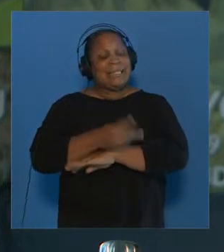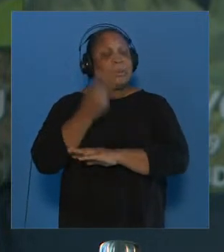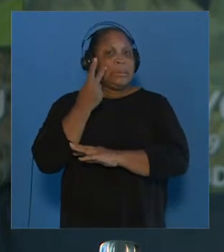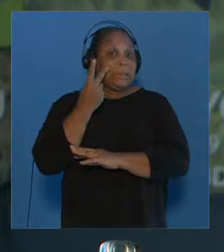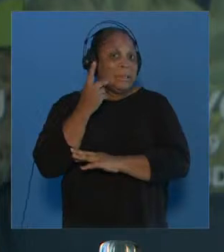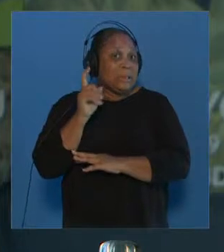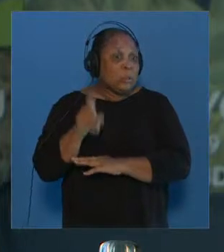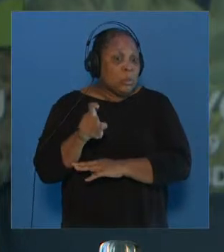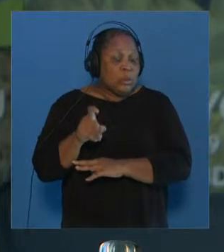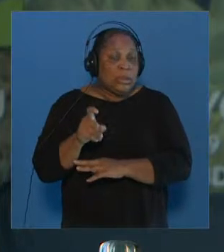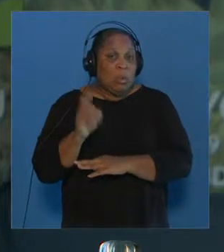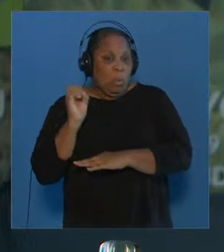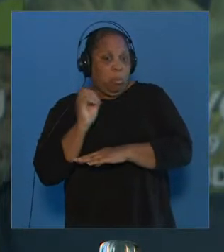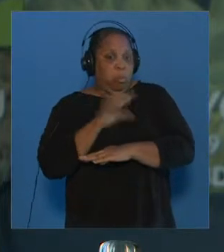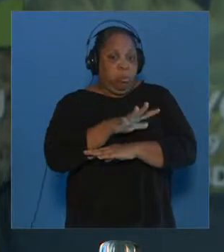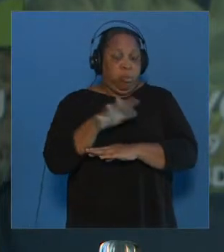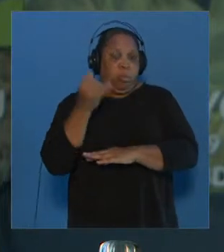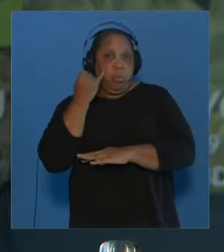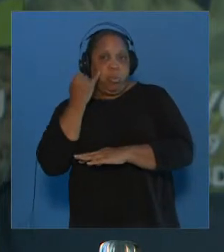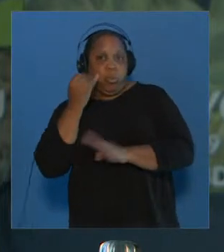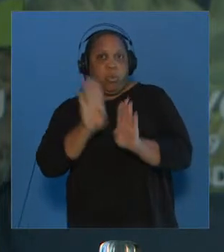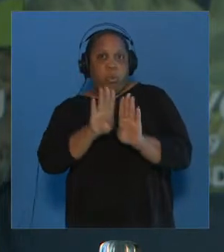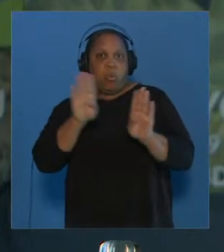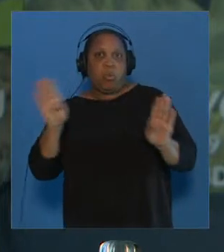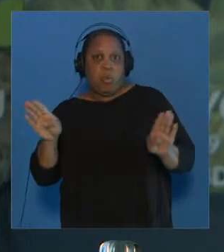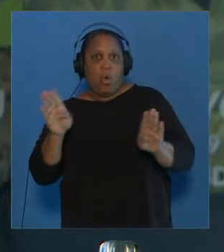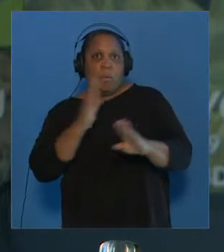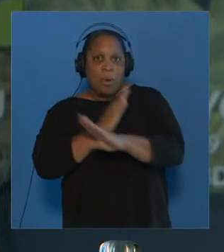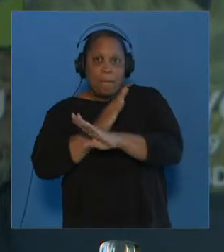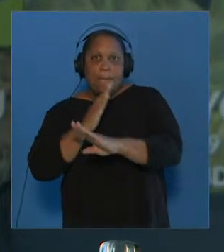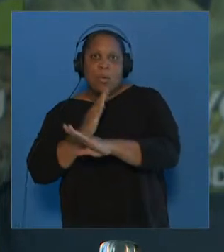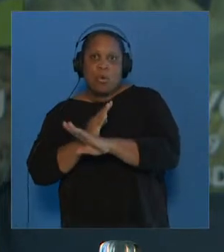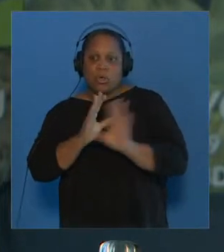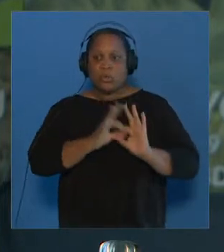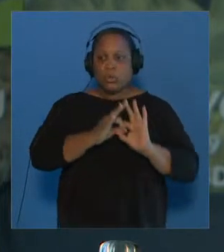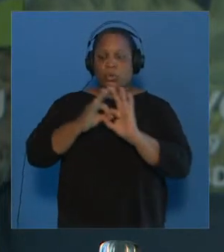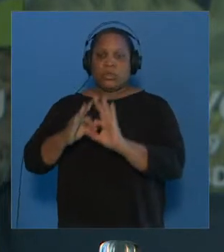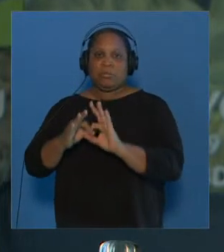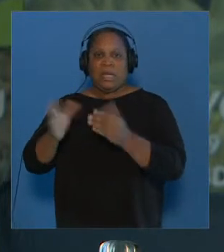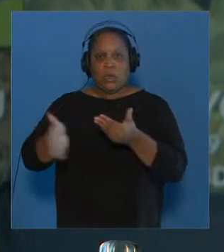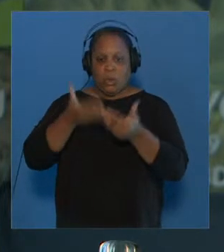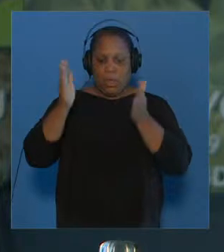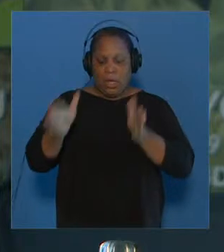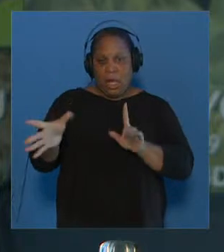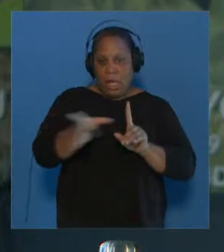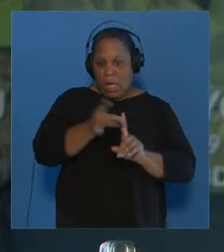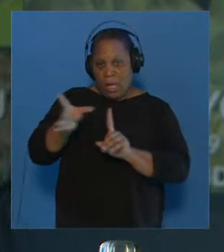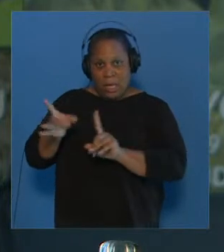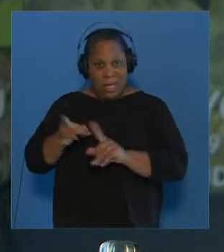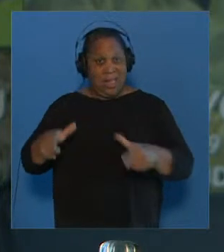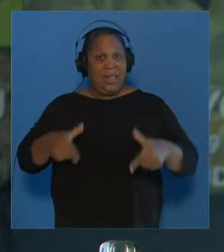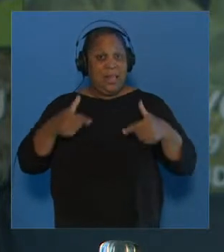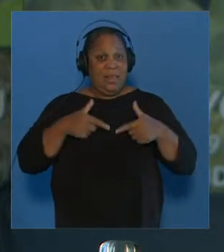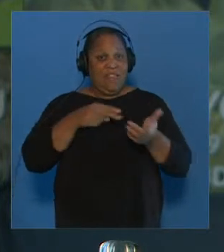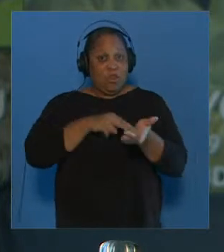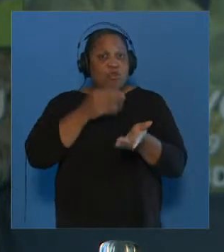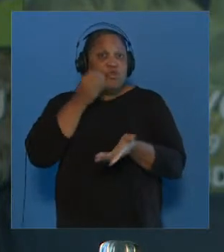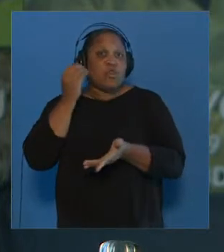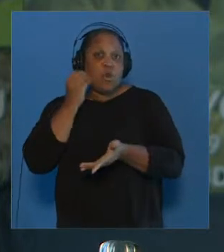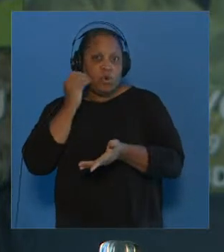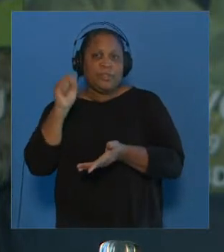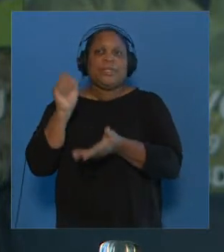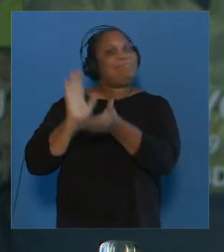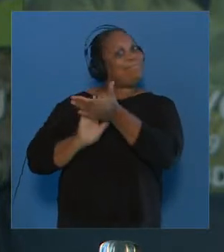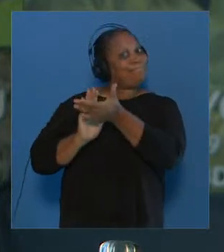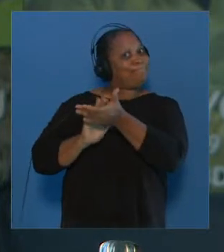what impact, if any, opening up our borders has with respect to our vulnerable populations that are living in those nursing homes. So again, I applaud